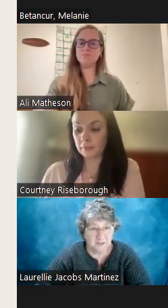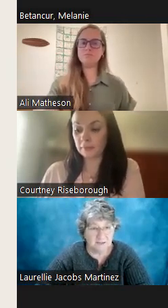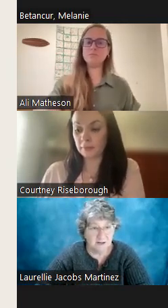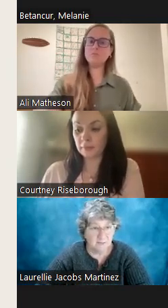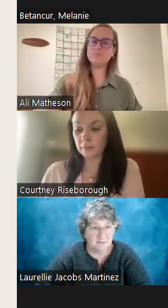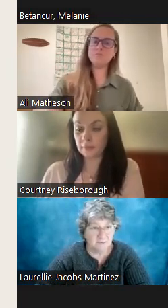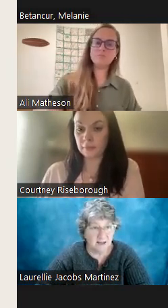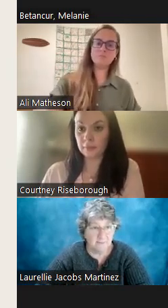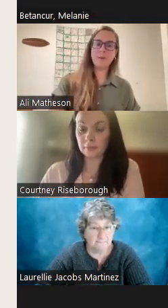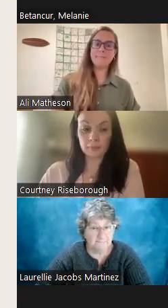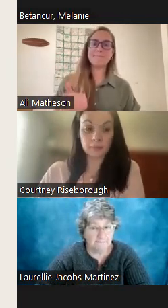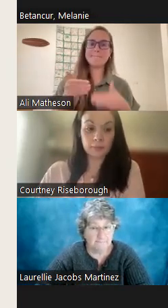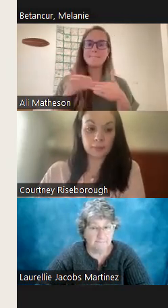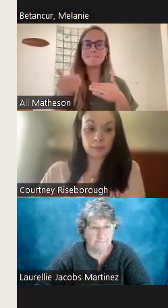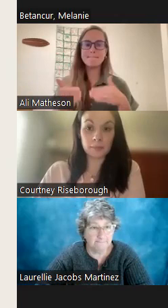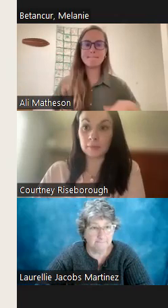And that's the number for that.